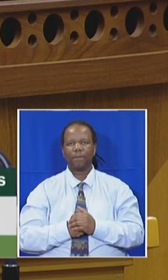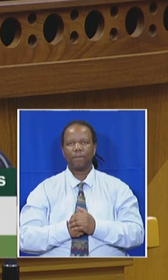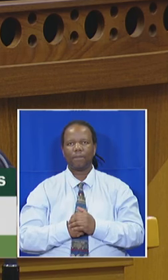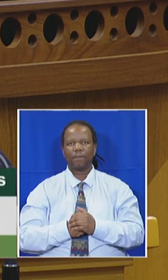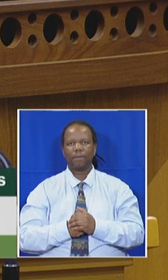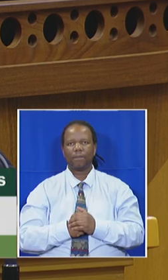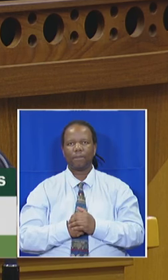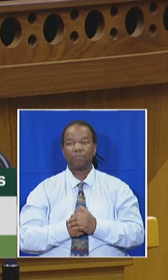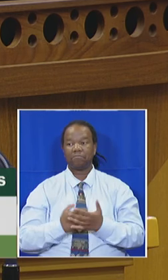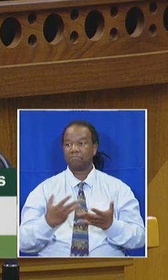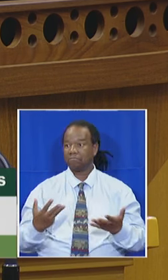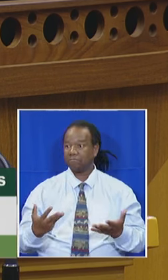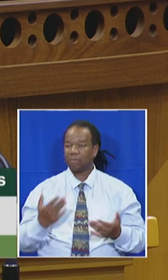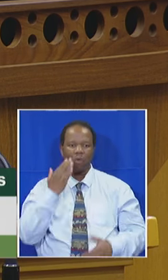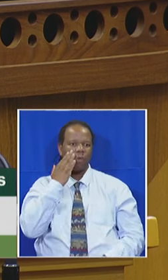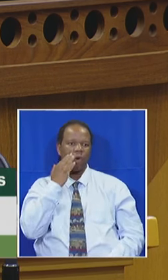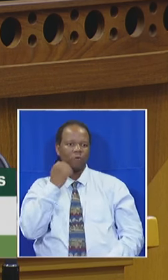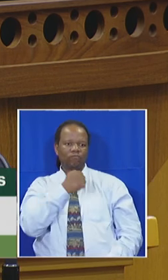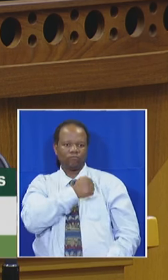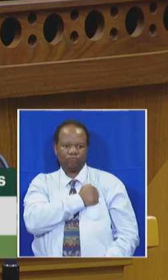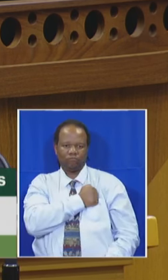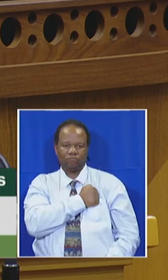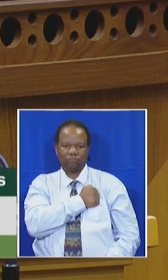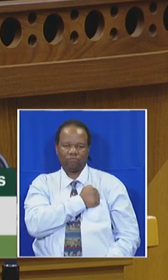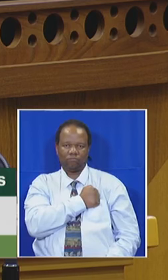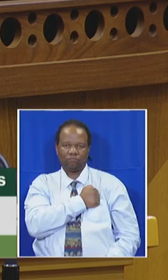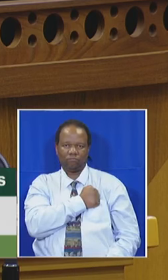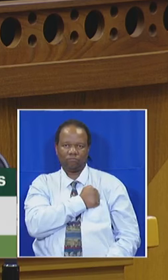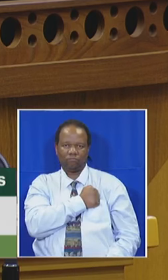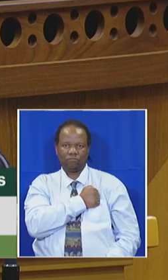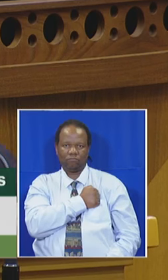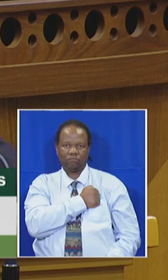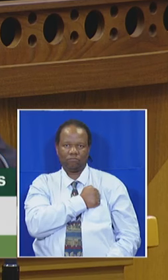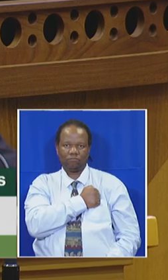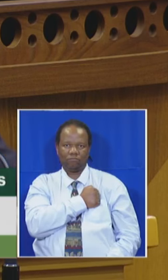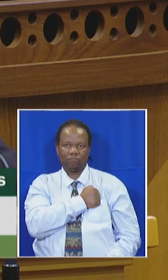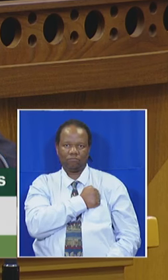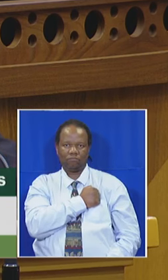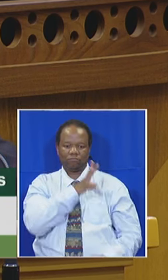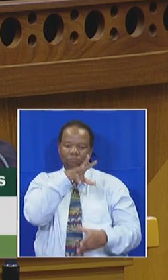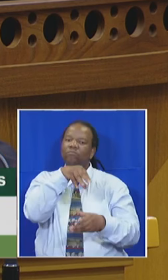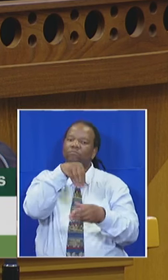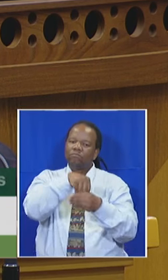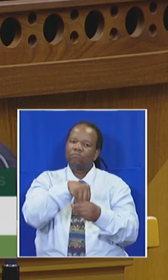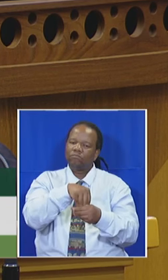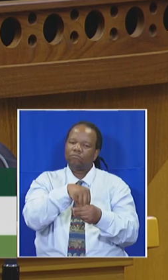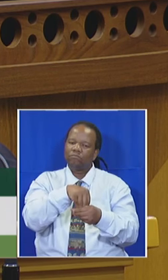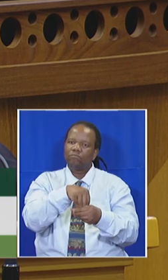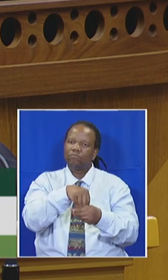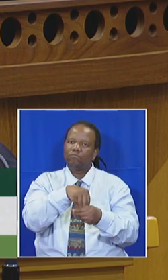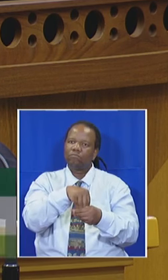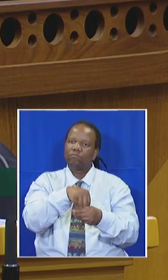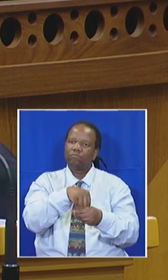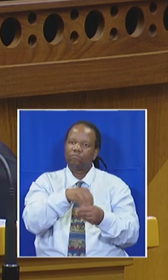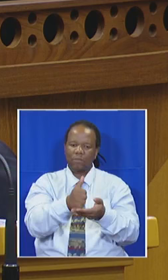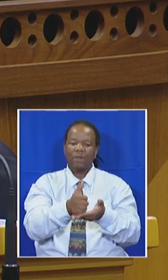White compatriots will be part of this process, as it will assist